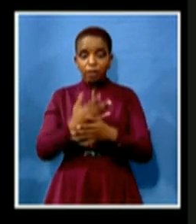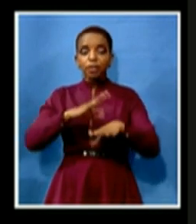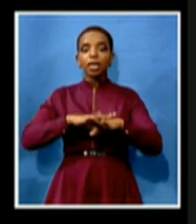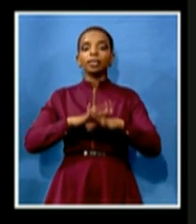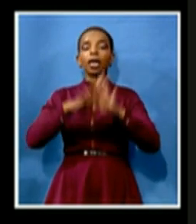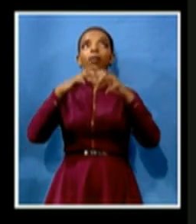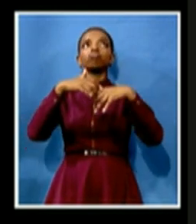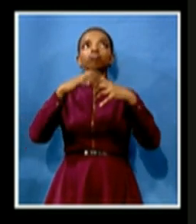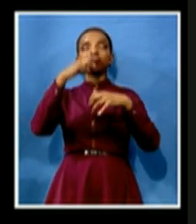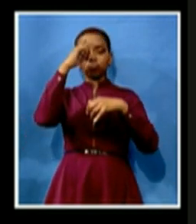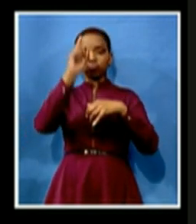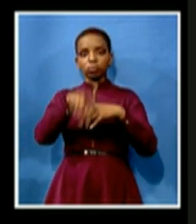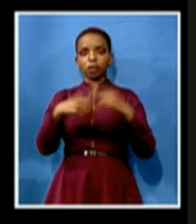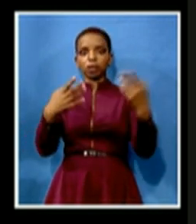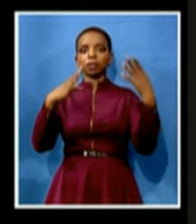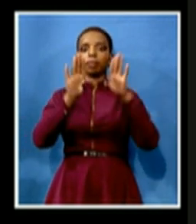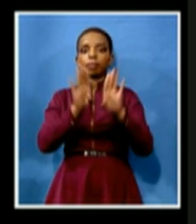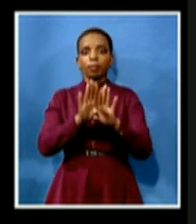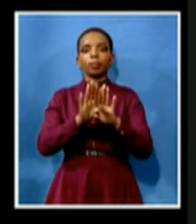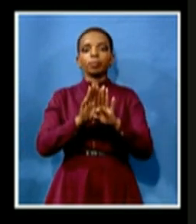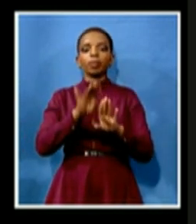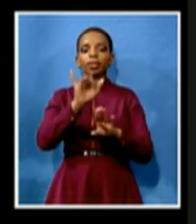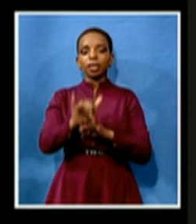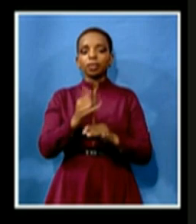economic contraction that was evolving.